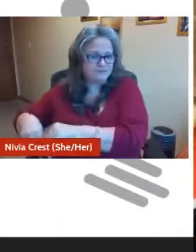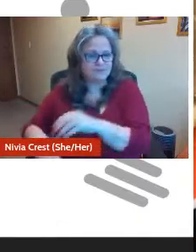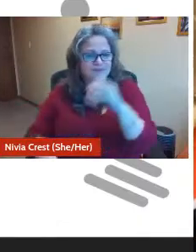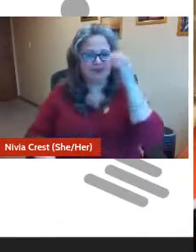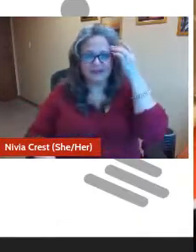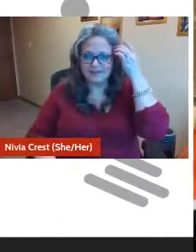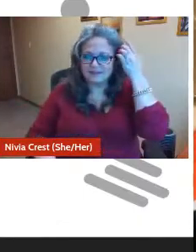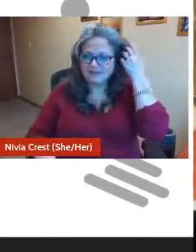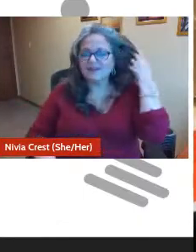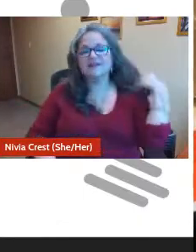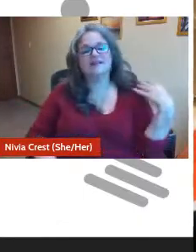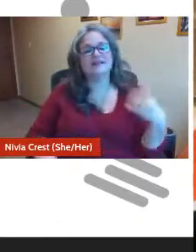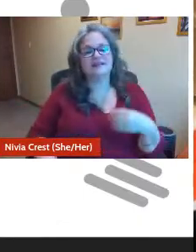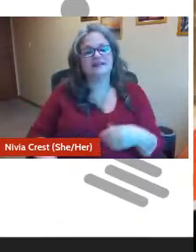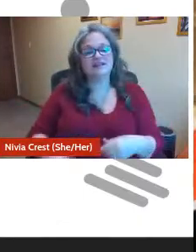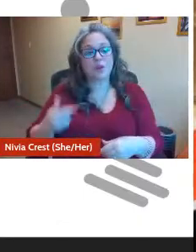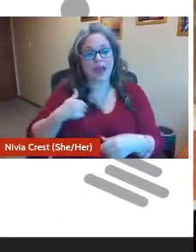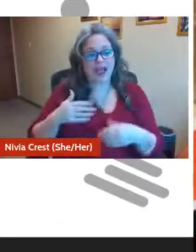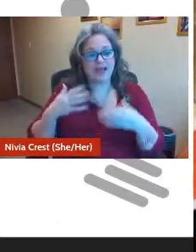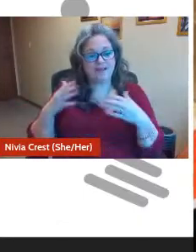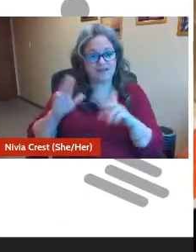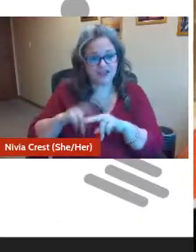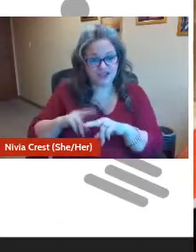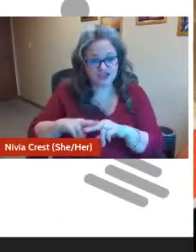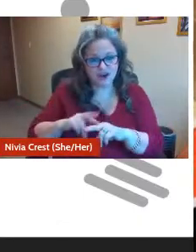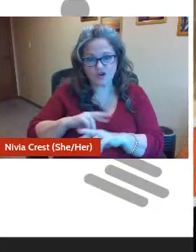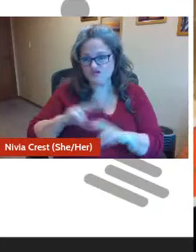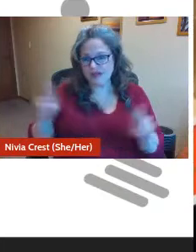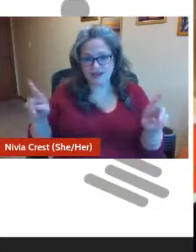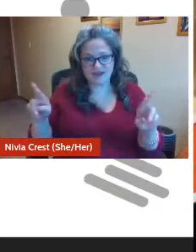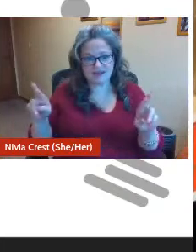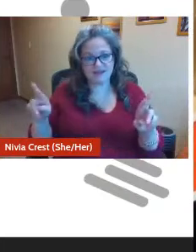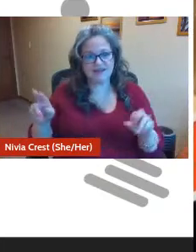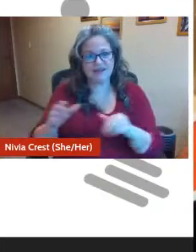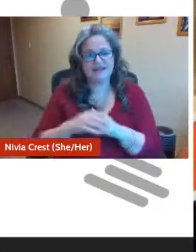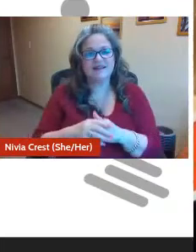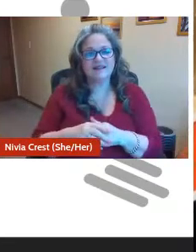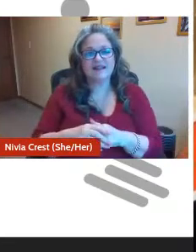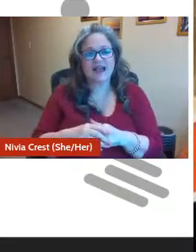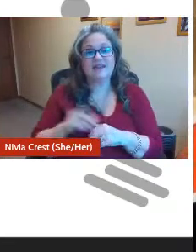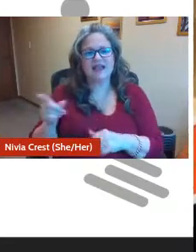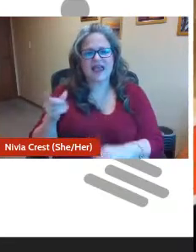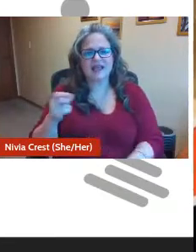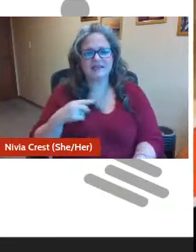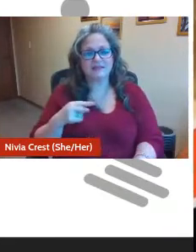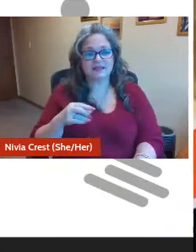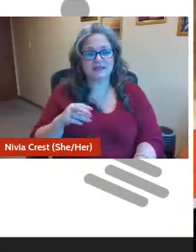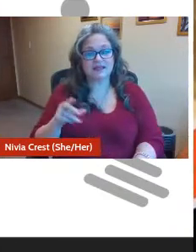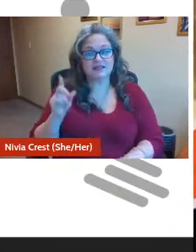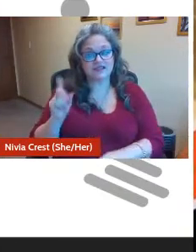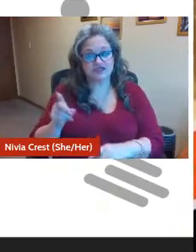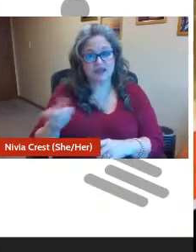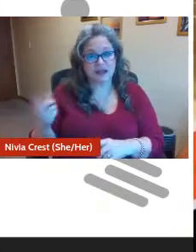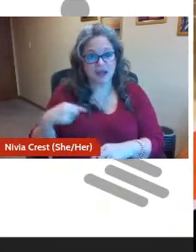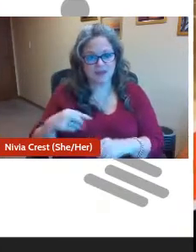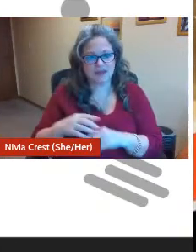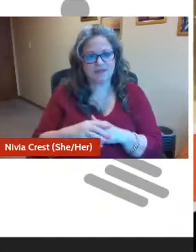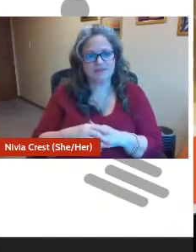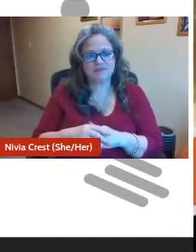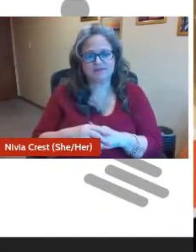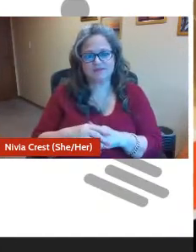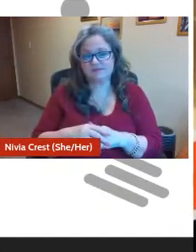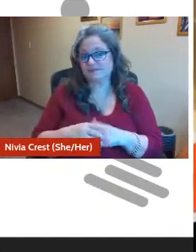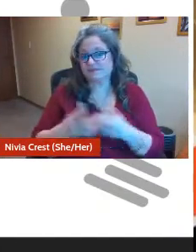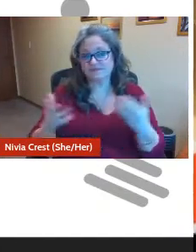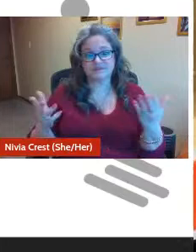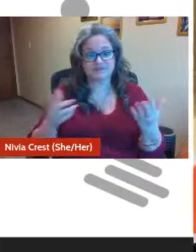next to where she going to sit at. So I got the chair all taken up and everything. And David, I see, is Melody coming? So I think they got so used to me doing it, they know that. Let me just leave